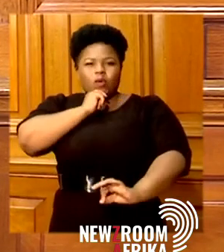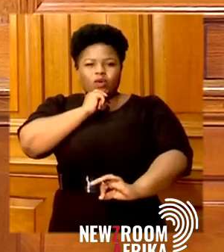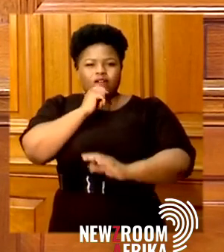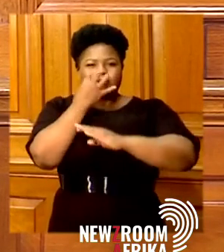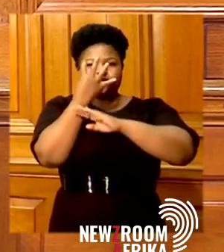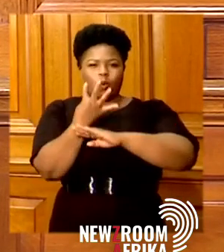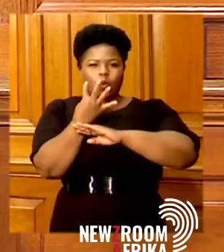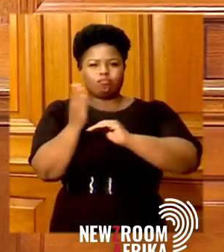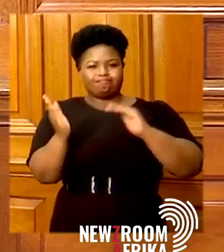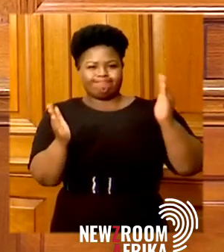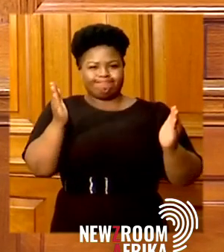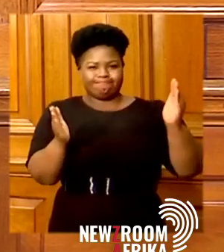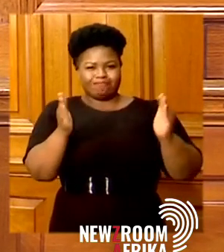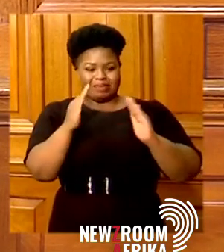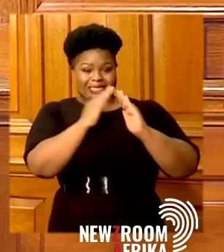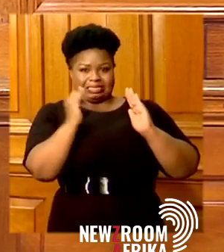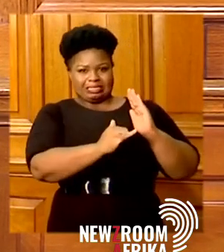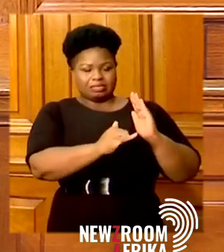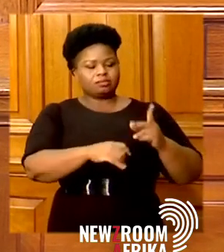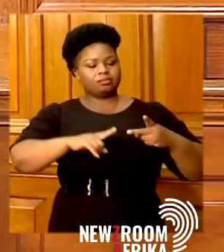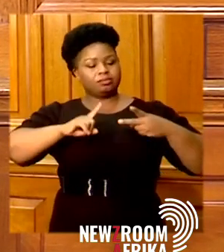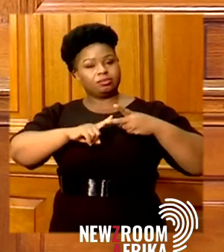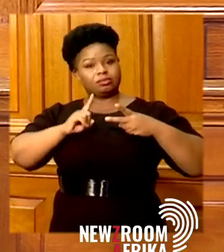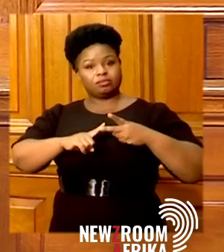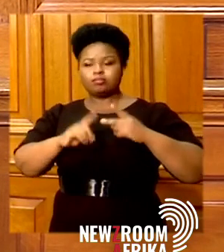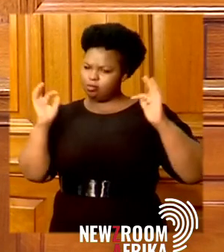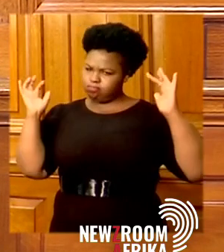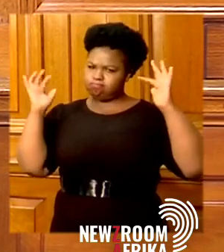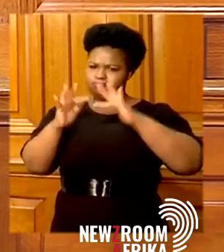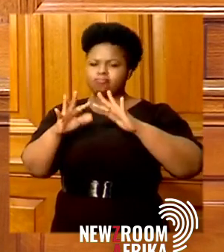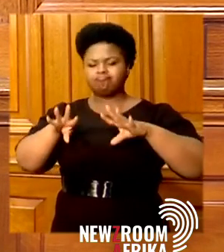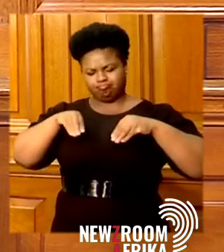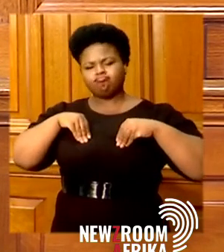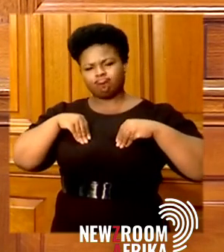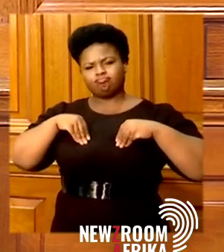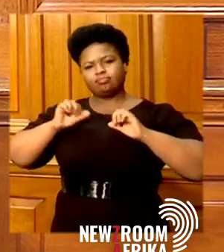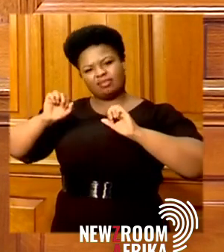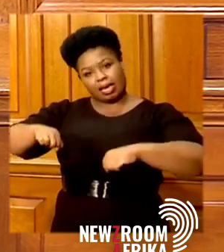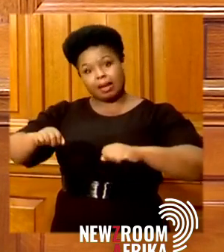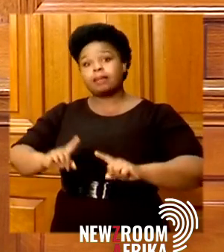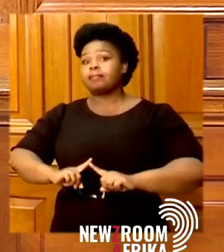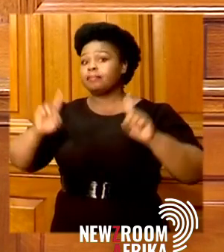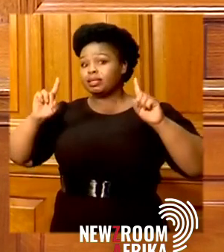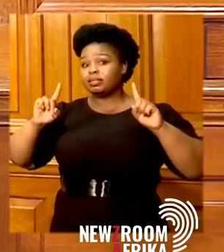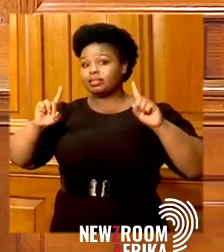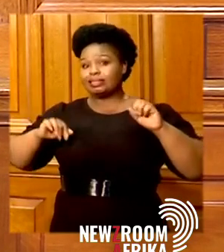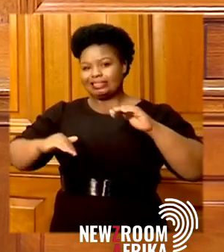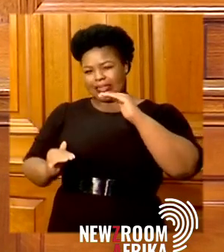Second part is that gatherings will be permitted, subject to limitations on